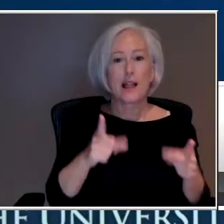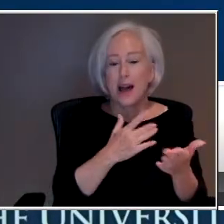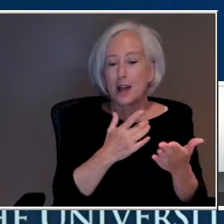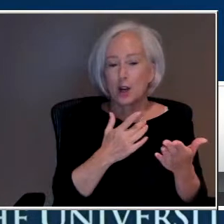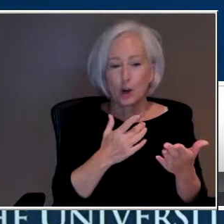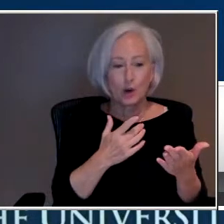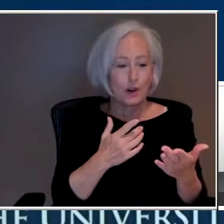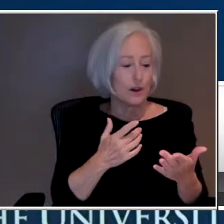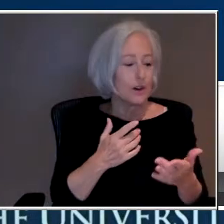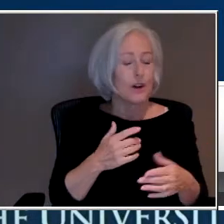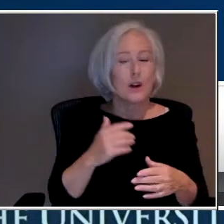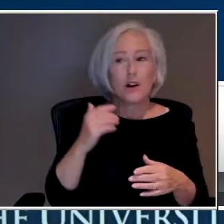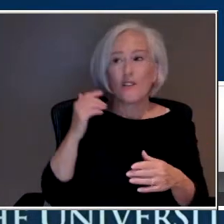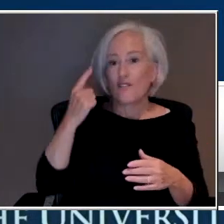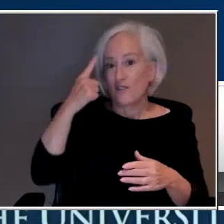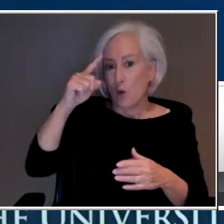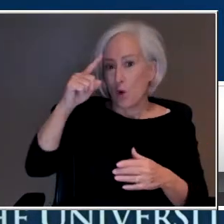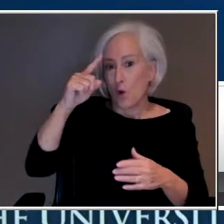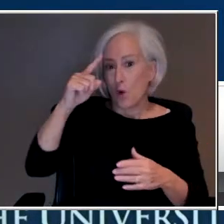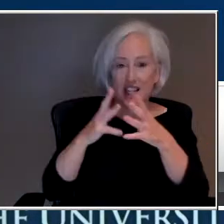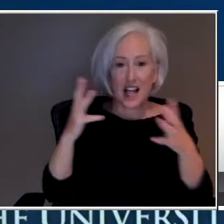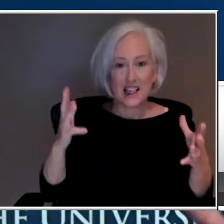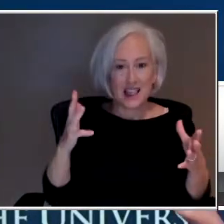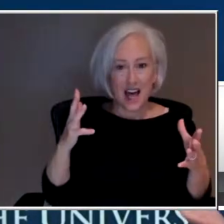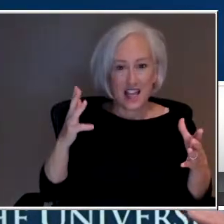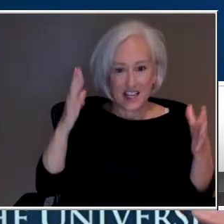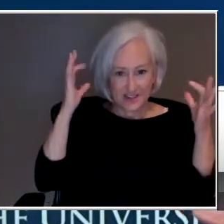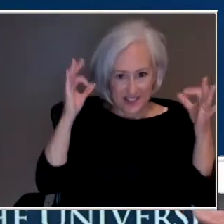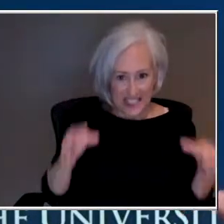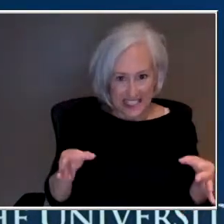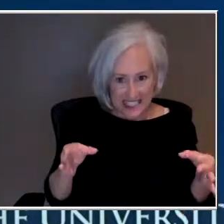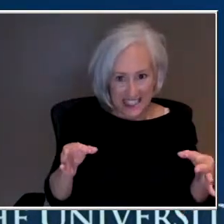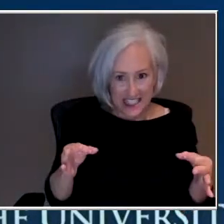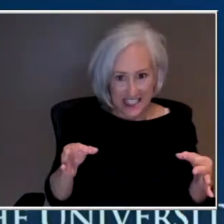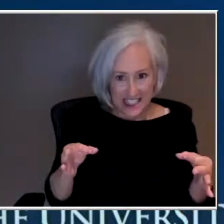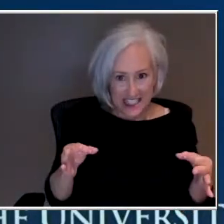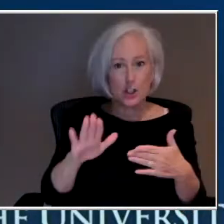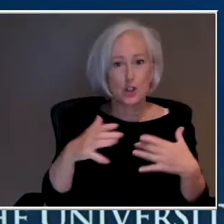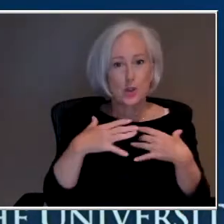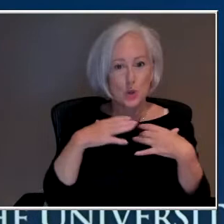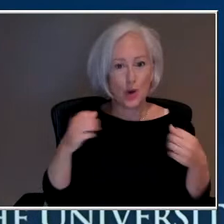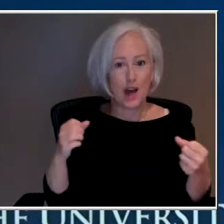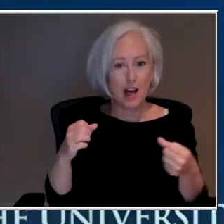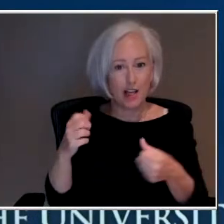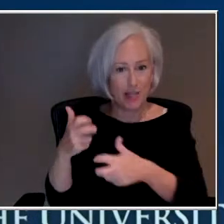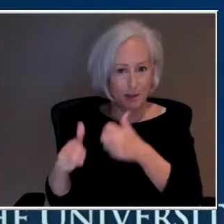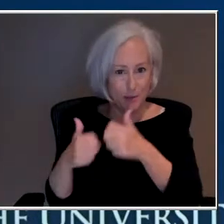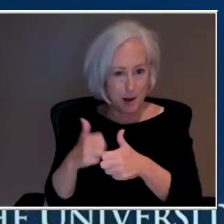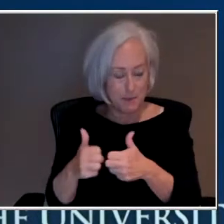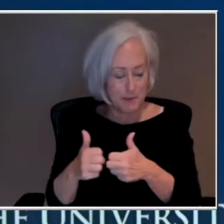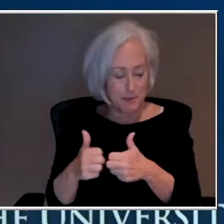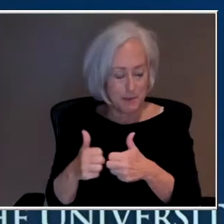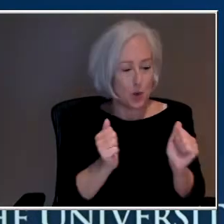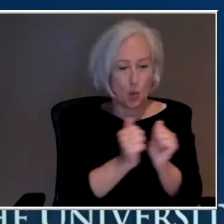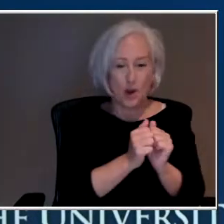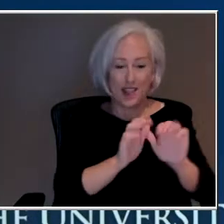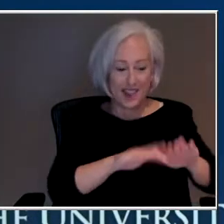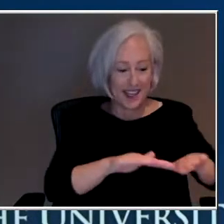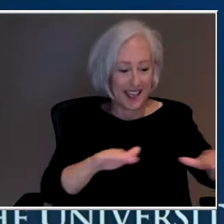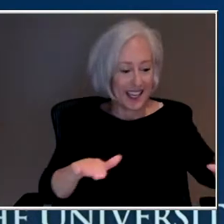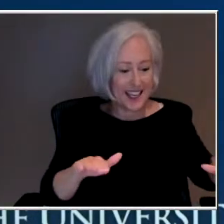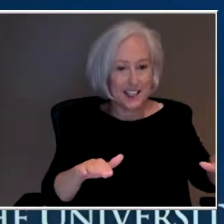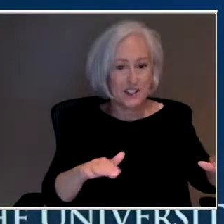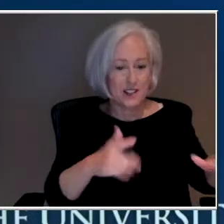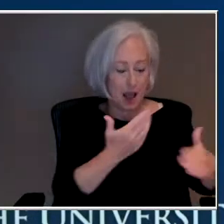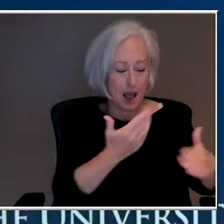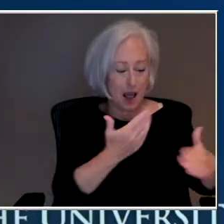it's the decisions that we make in life that lead to our health conditions, right? Most of the time, the things that we see in kids they're born with them, right? This is